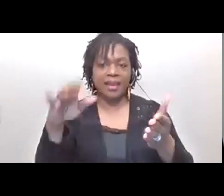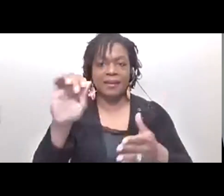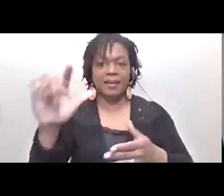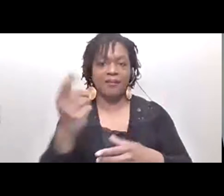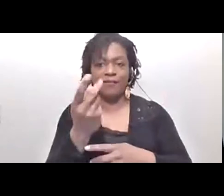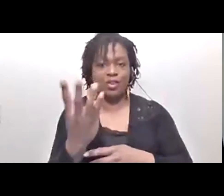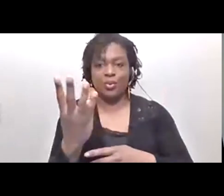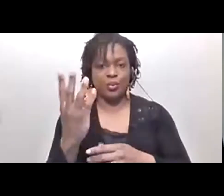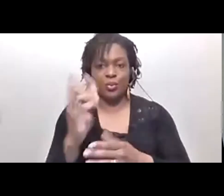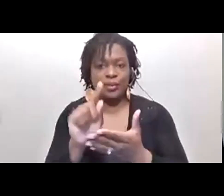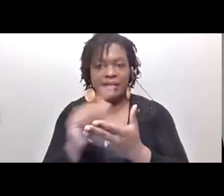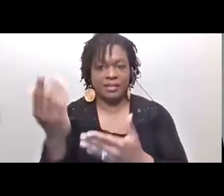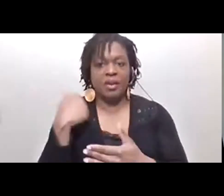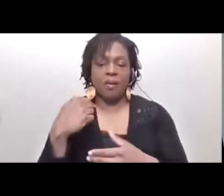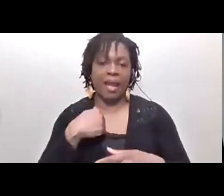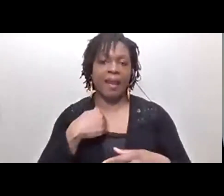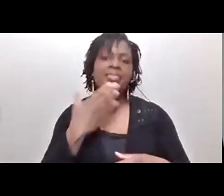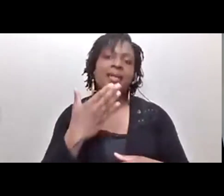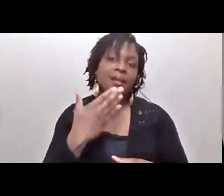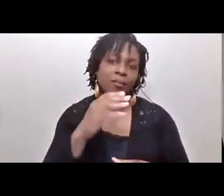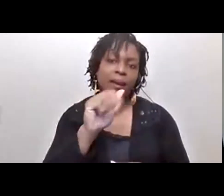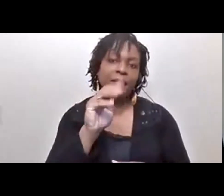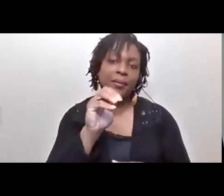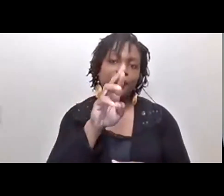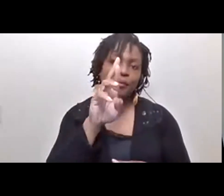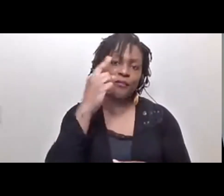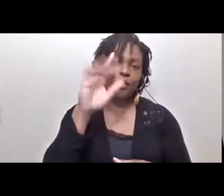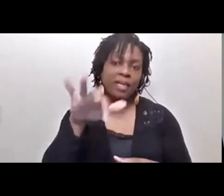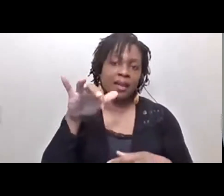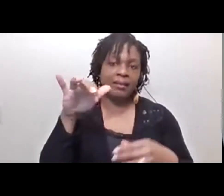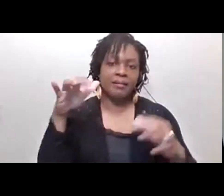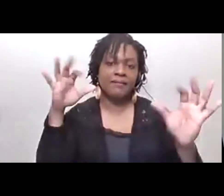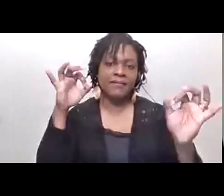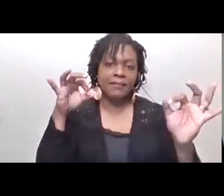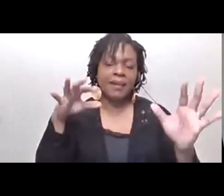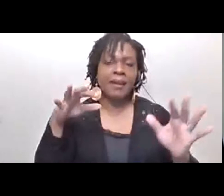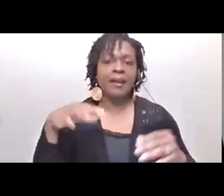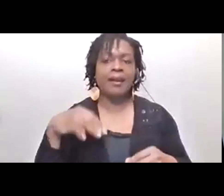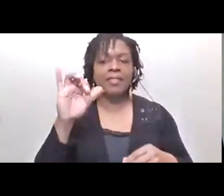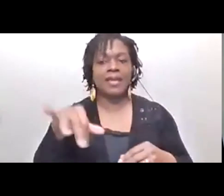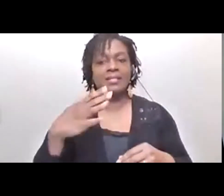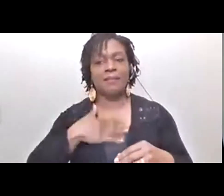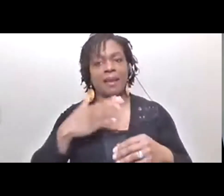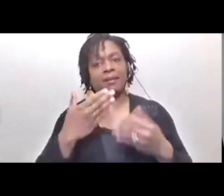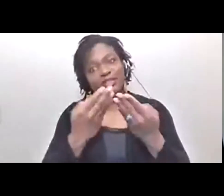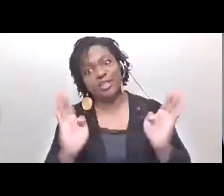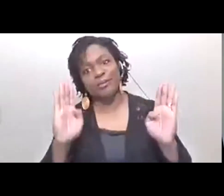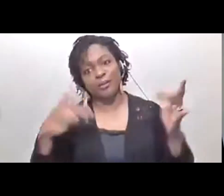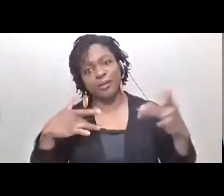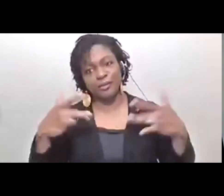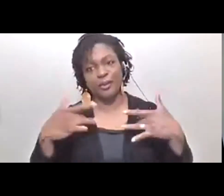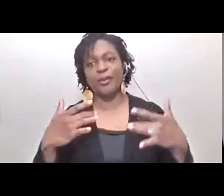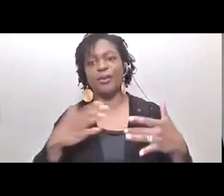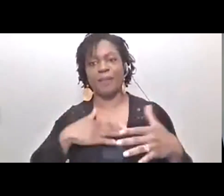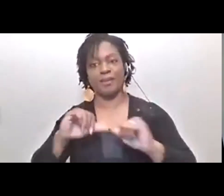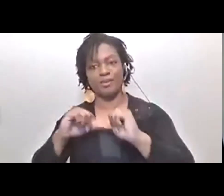appreciate Amber's feedback. And that is a concern in general that my association has, with